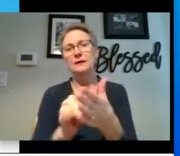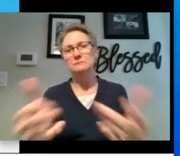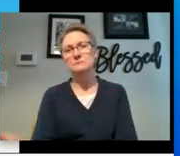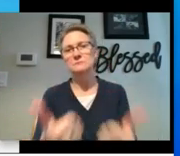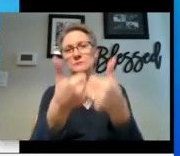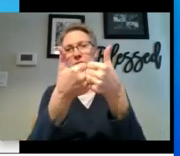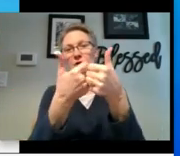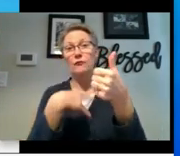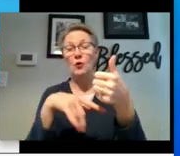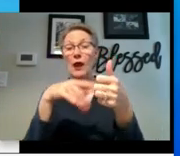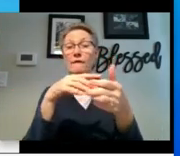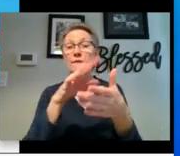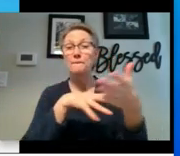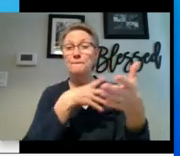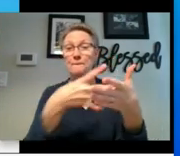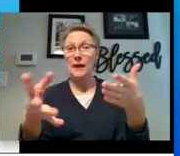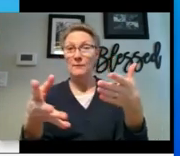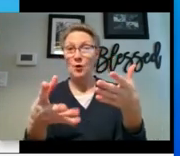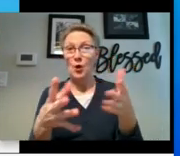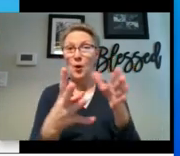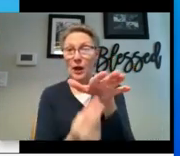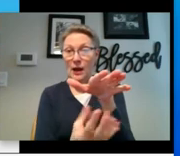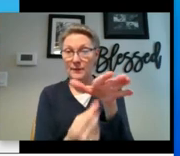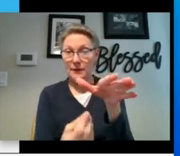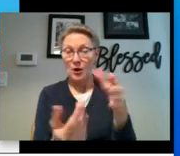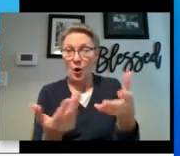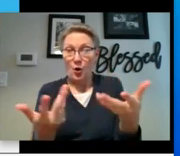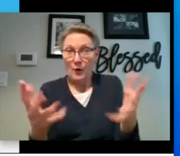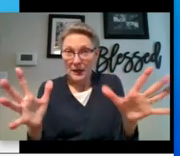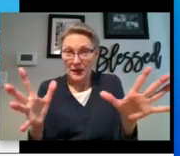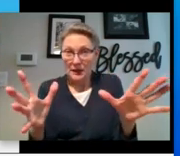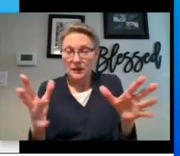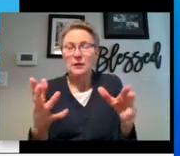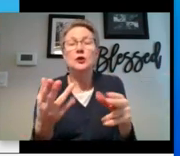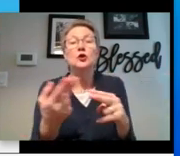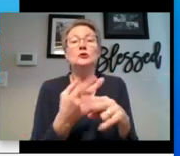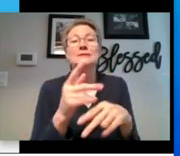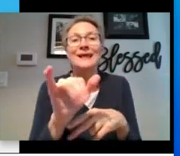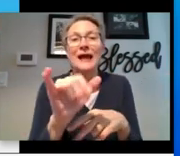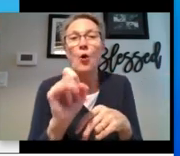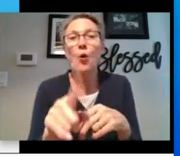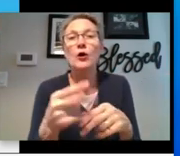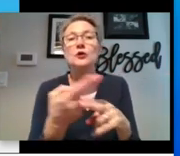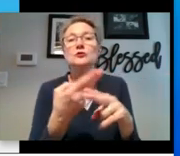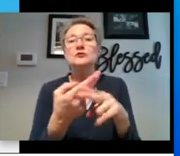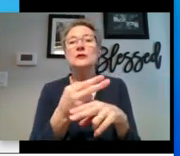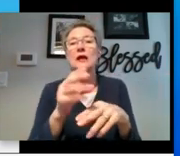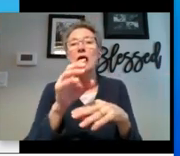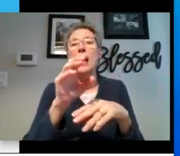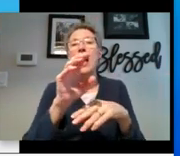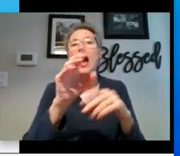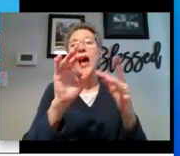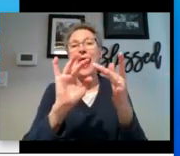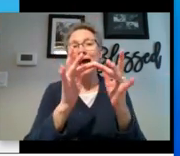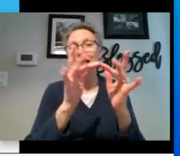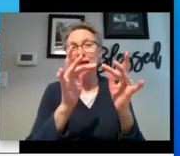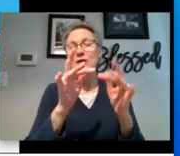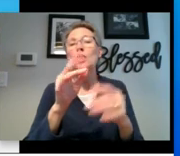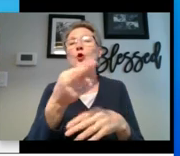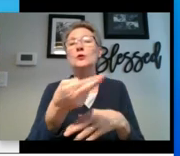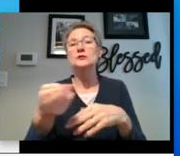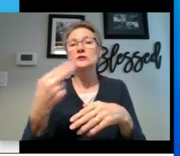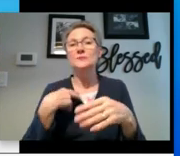have printed graph paper, make sure you're using that. Or if you don't, you can use that online resource that I've been linking as